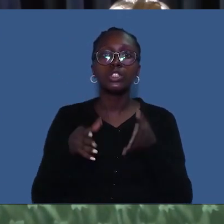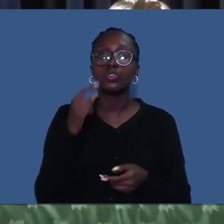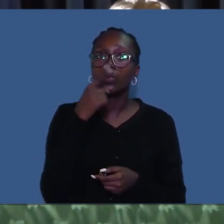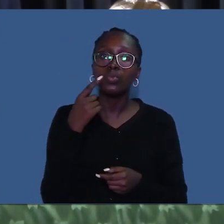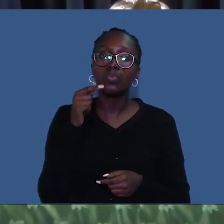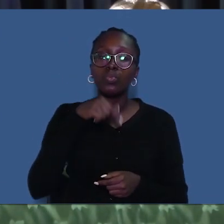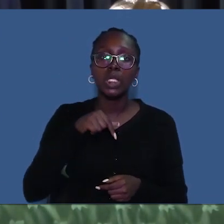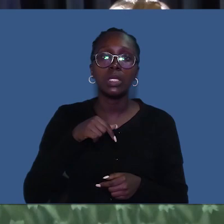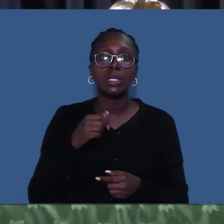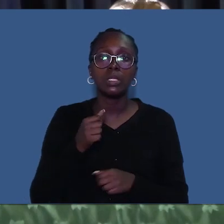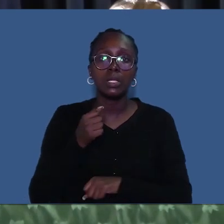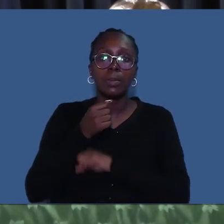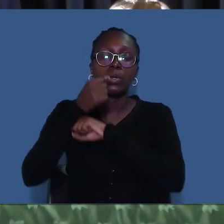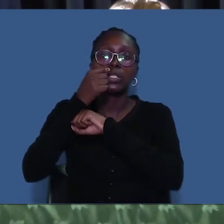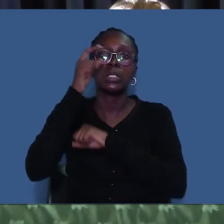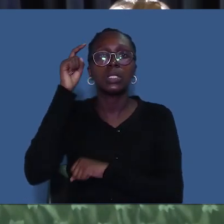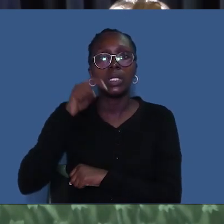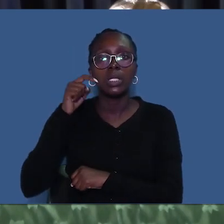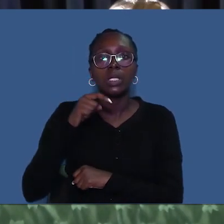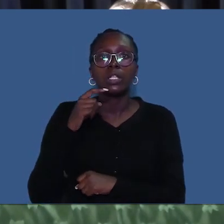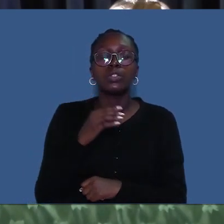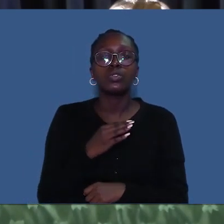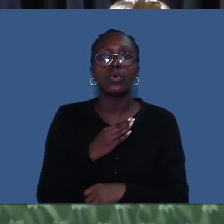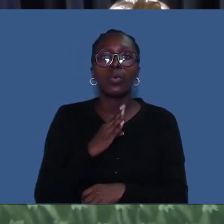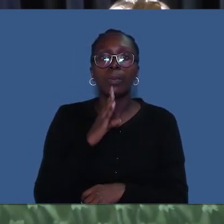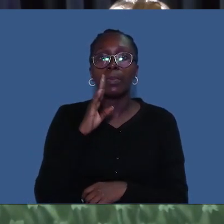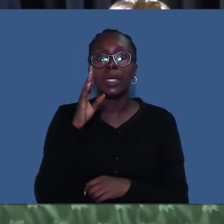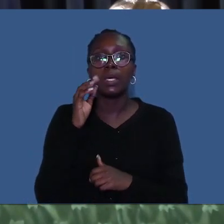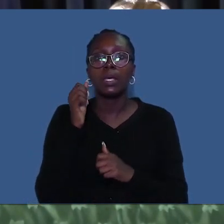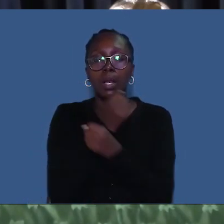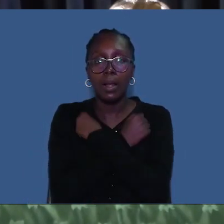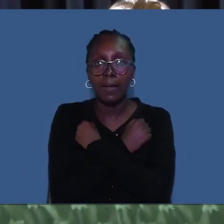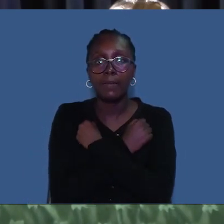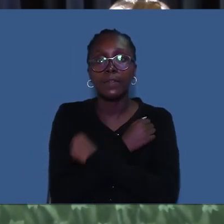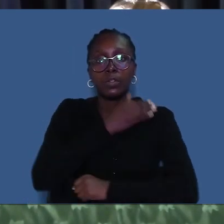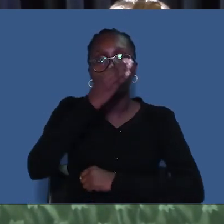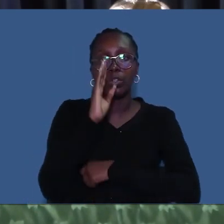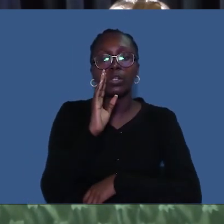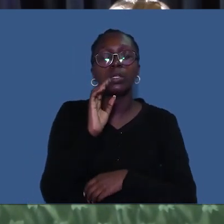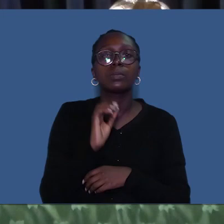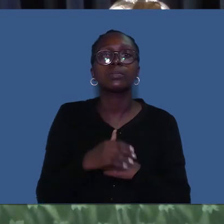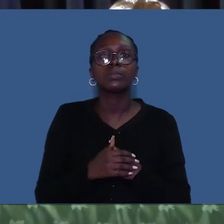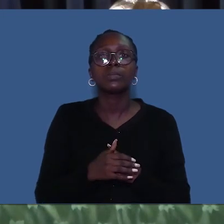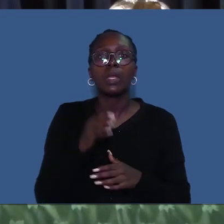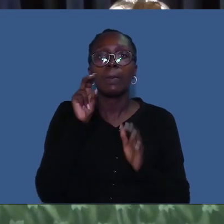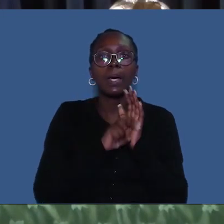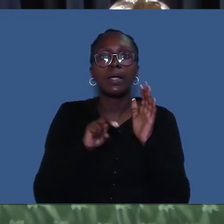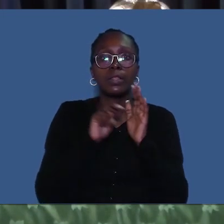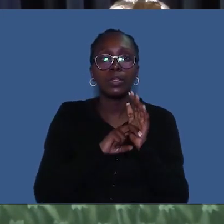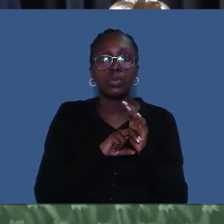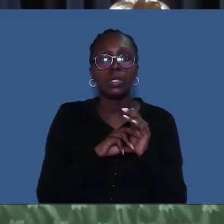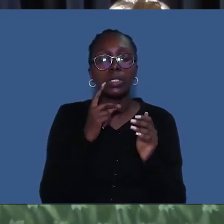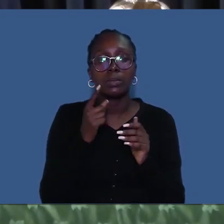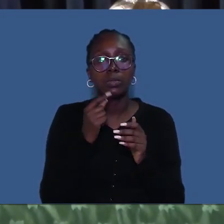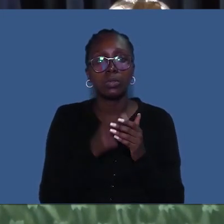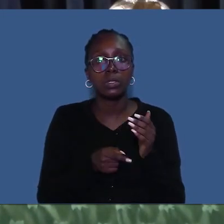will. Now, when Jesus called the 12 disciples in Luke chapter 6, verse 13-16, they